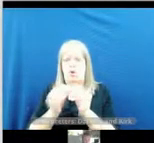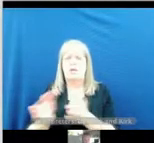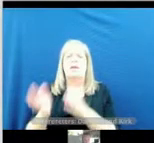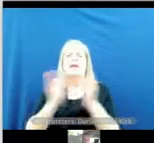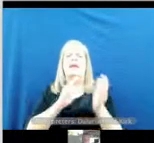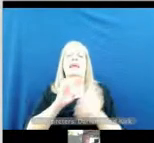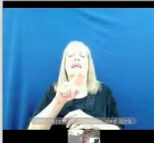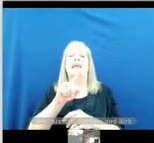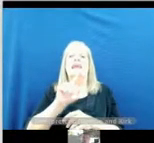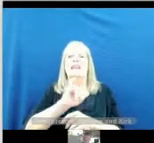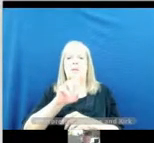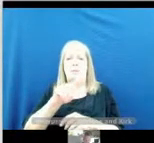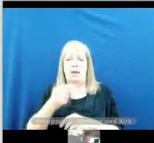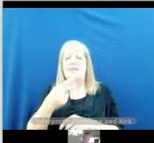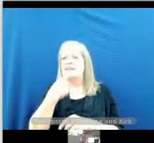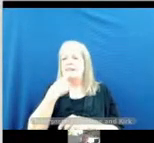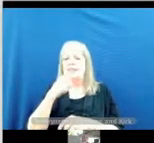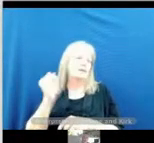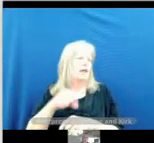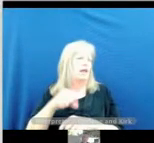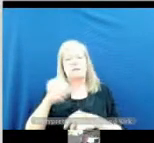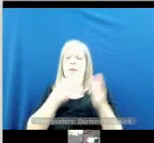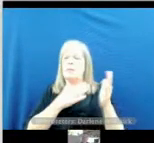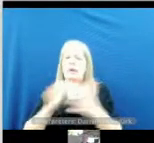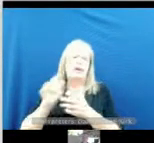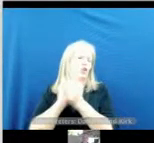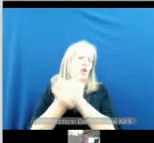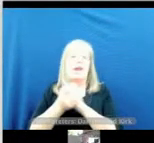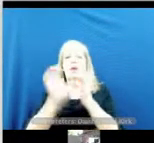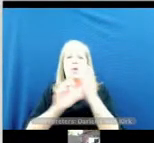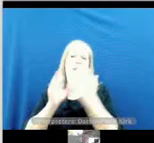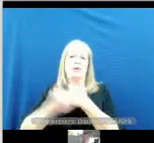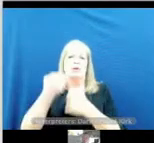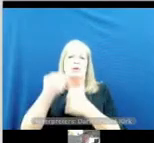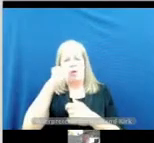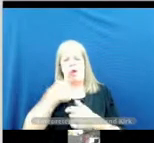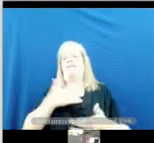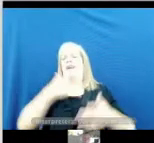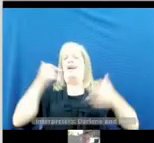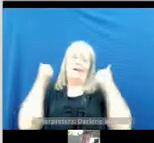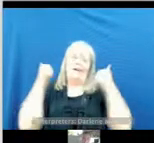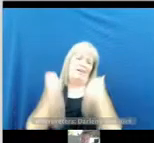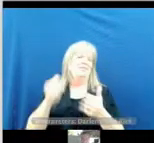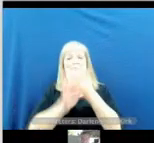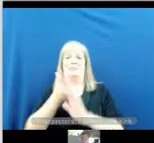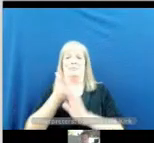changing the curriculum tomorrow. Excellent. All right, our work here is done. We can close the webinar.